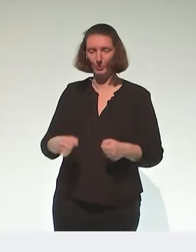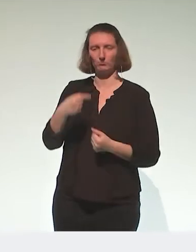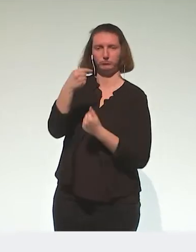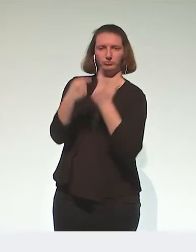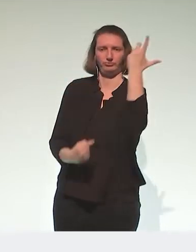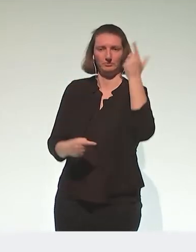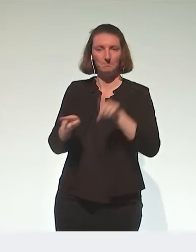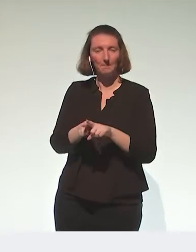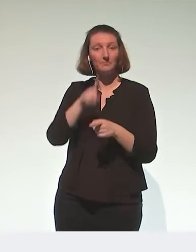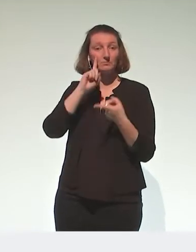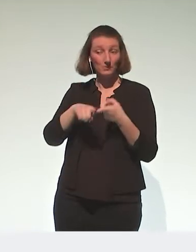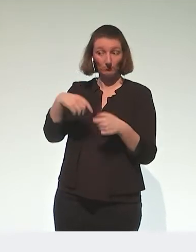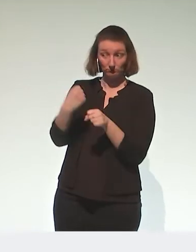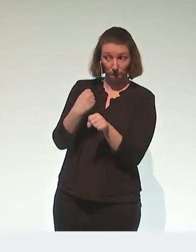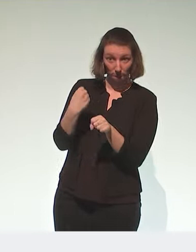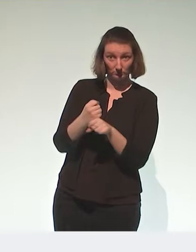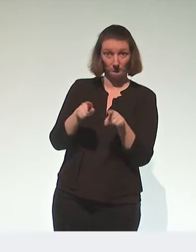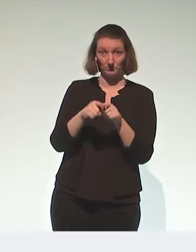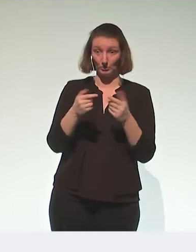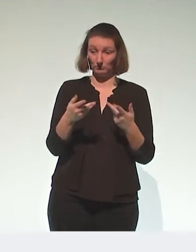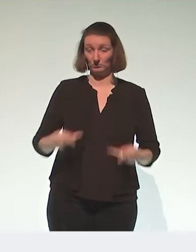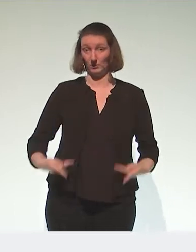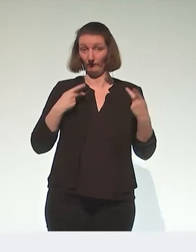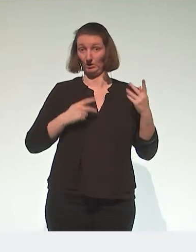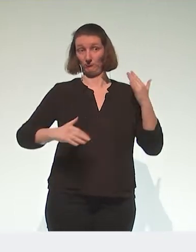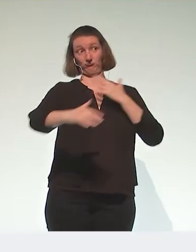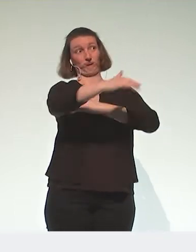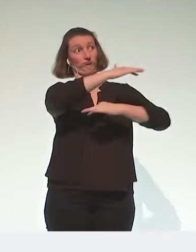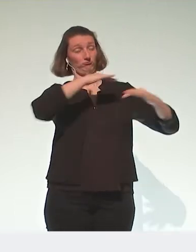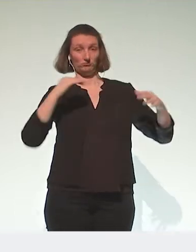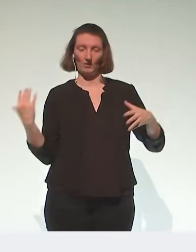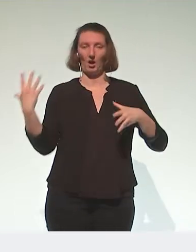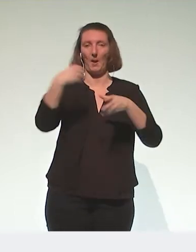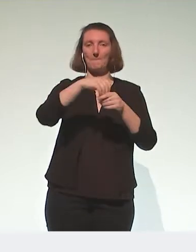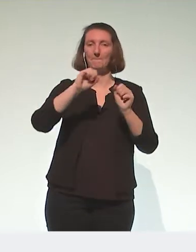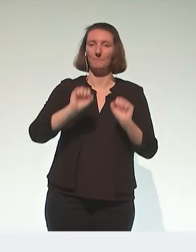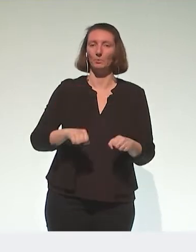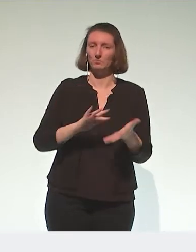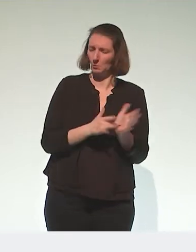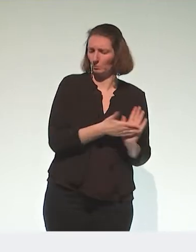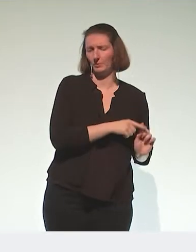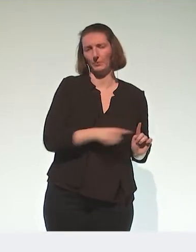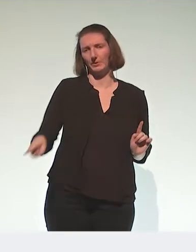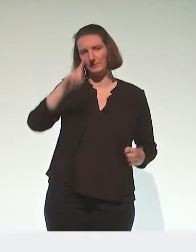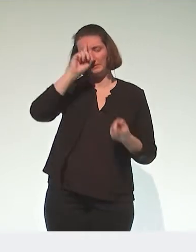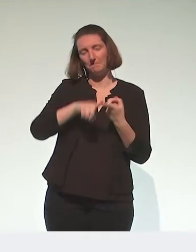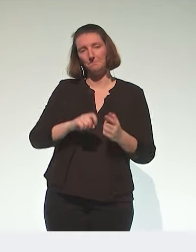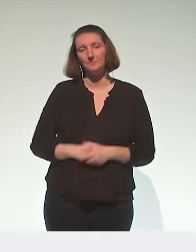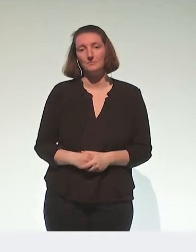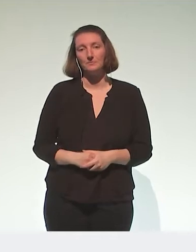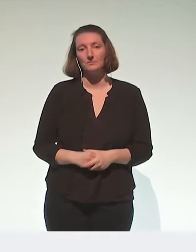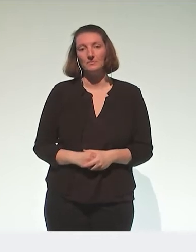ensuring equal opportunity in terms of employment and full participation in society.